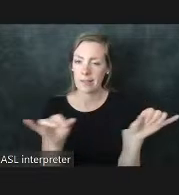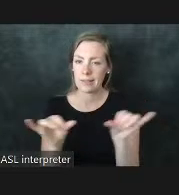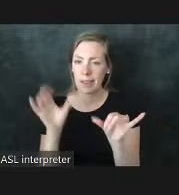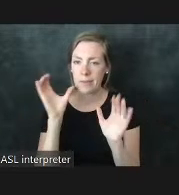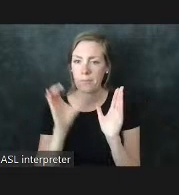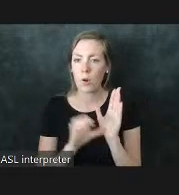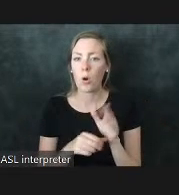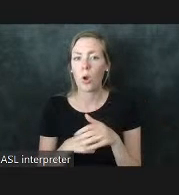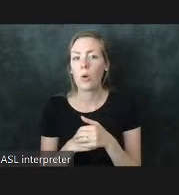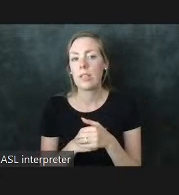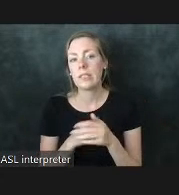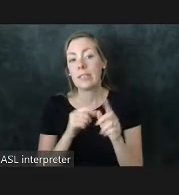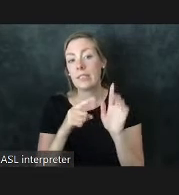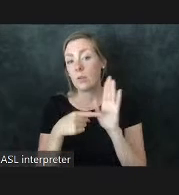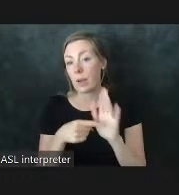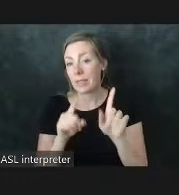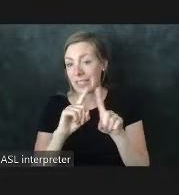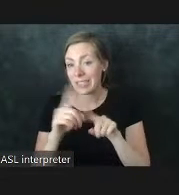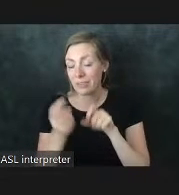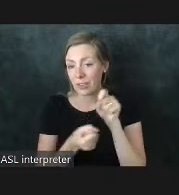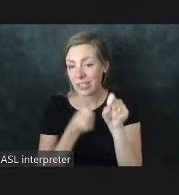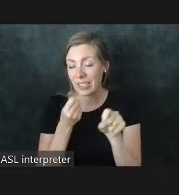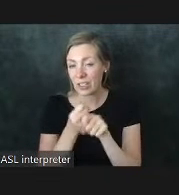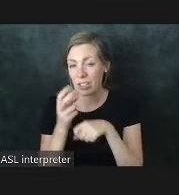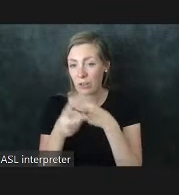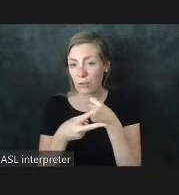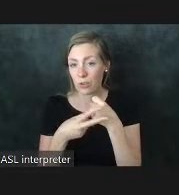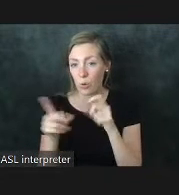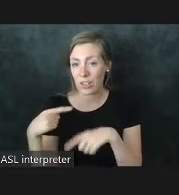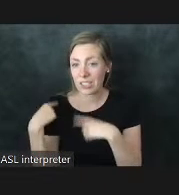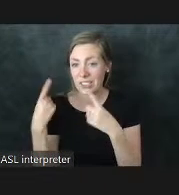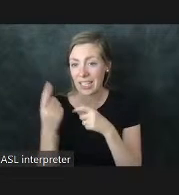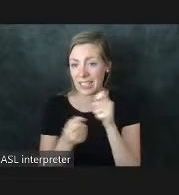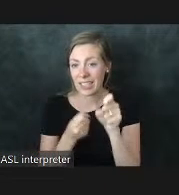different years of storage at Lake Sonoma since